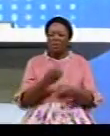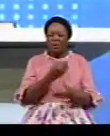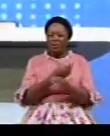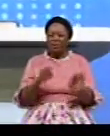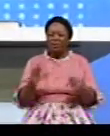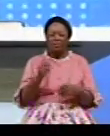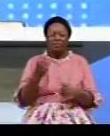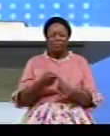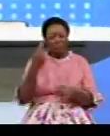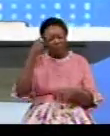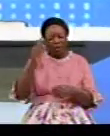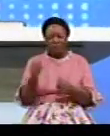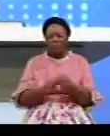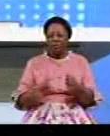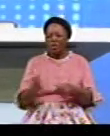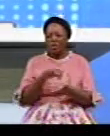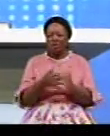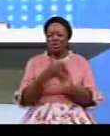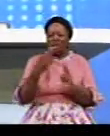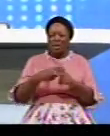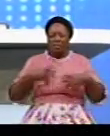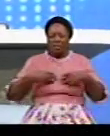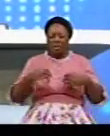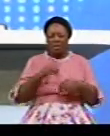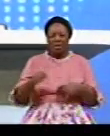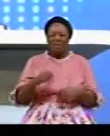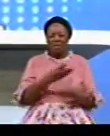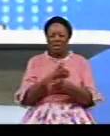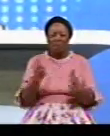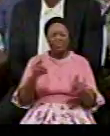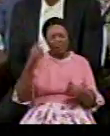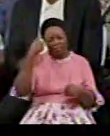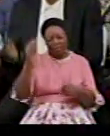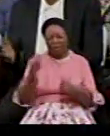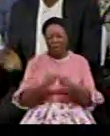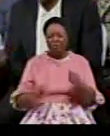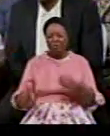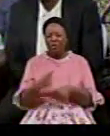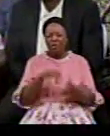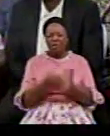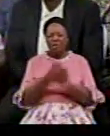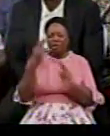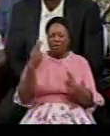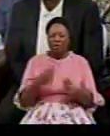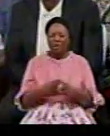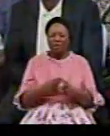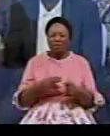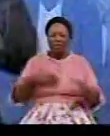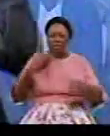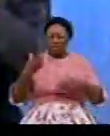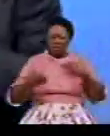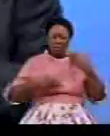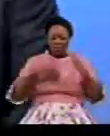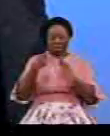for everyone, it's David, healing, deliverance, the for prodigal everyone king. Joy, he was king, but